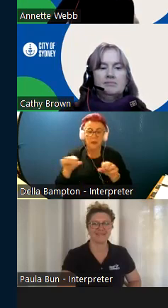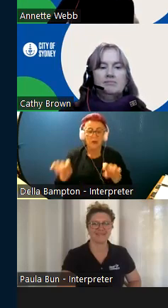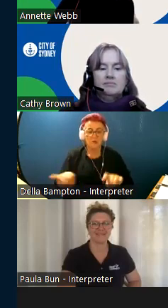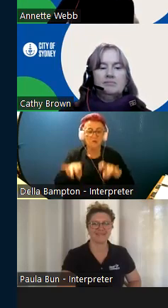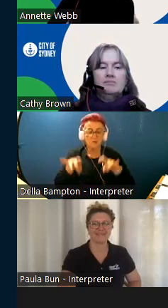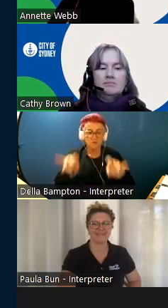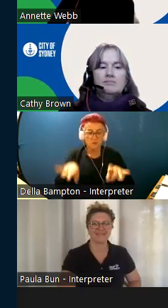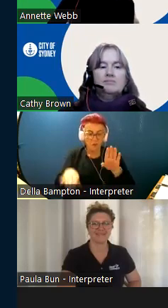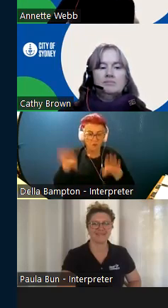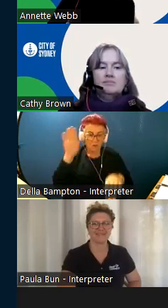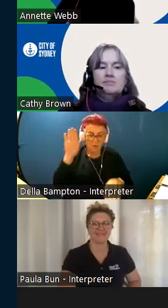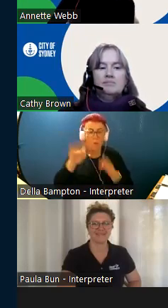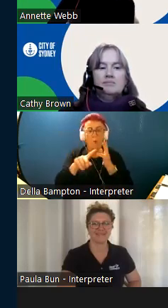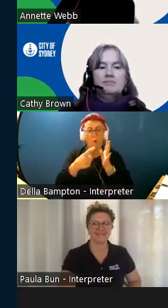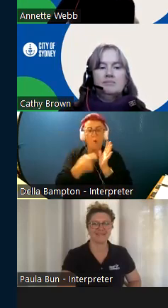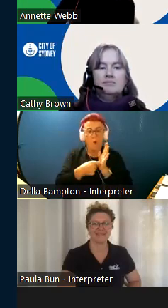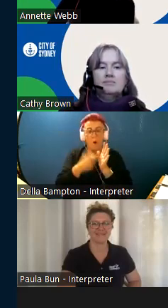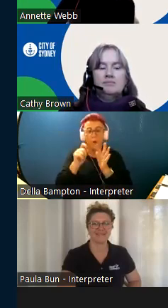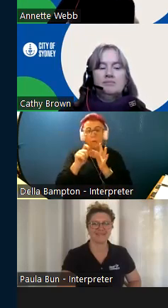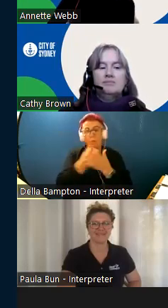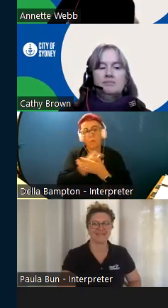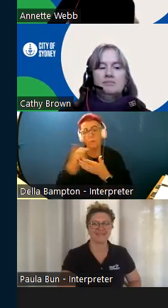permanent residency.